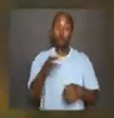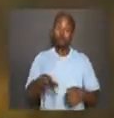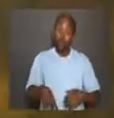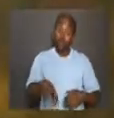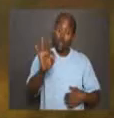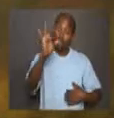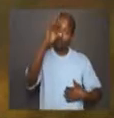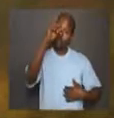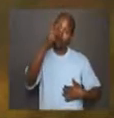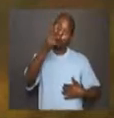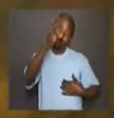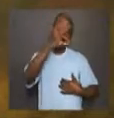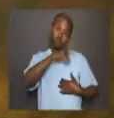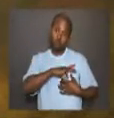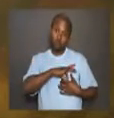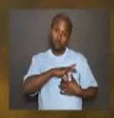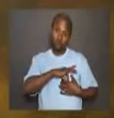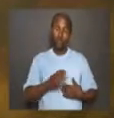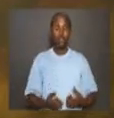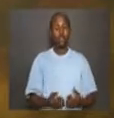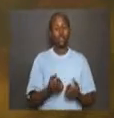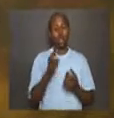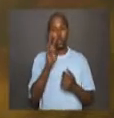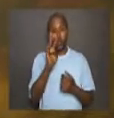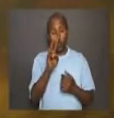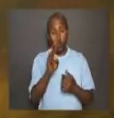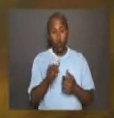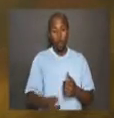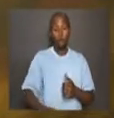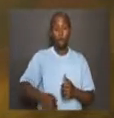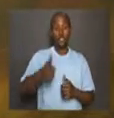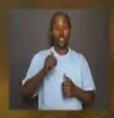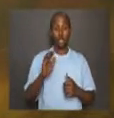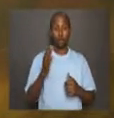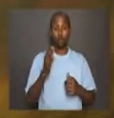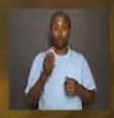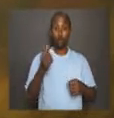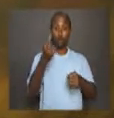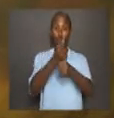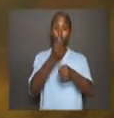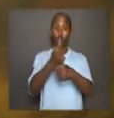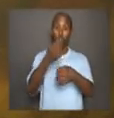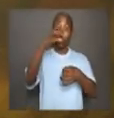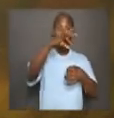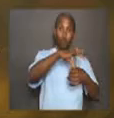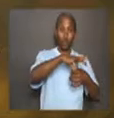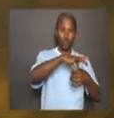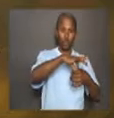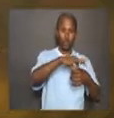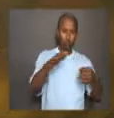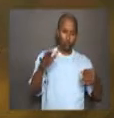money. There are 2 major types of employment: